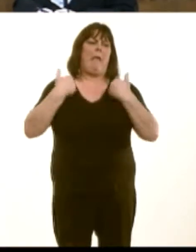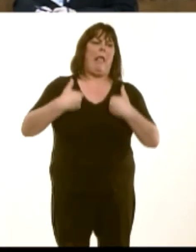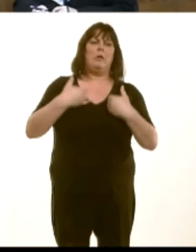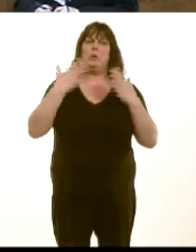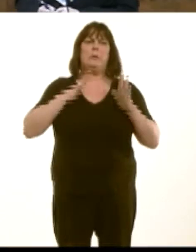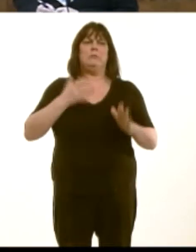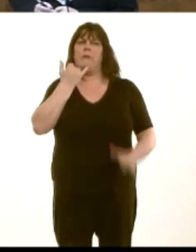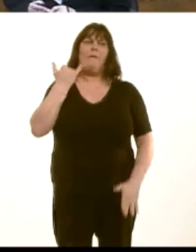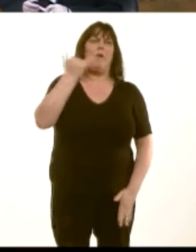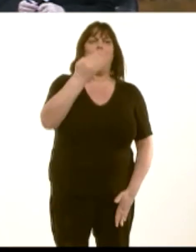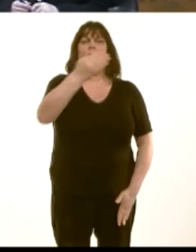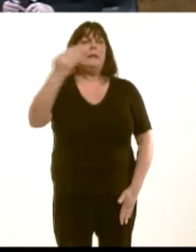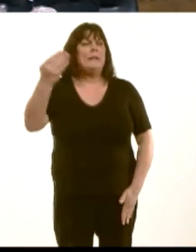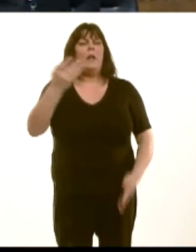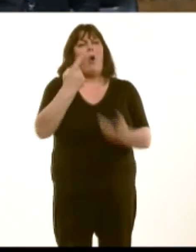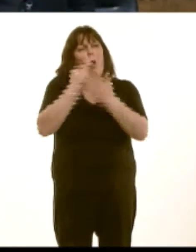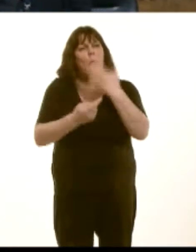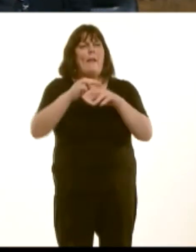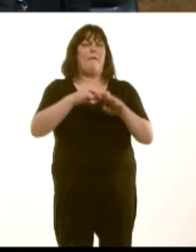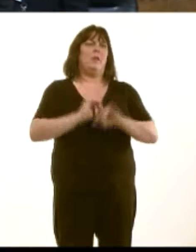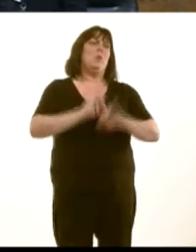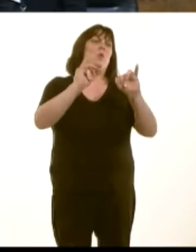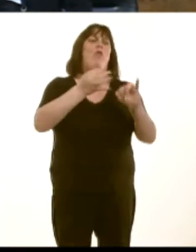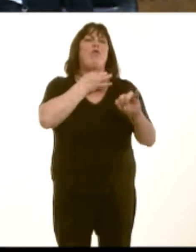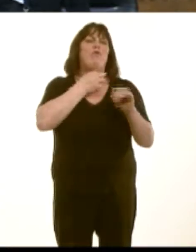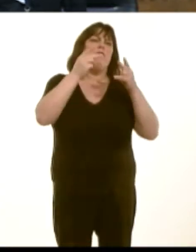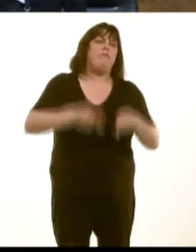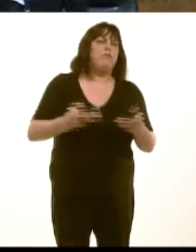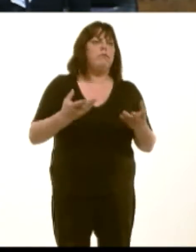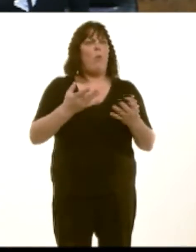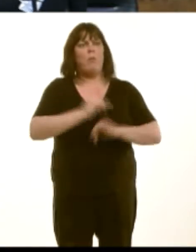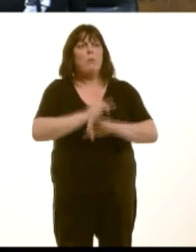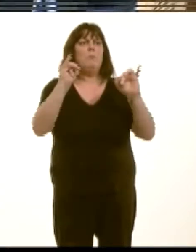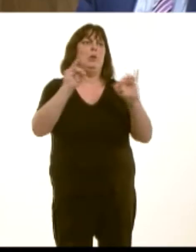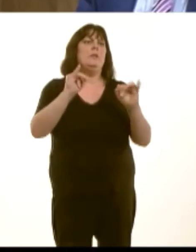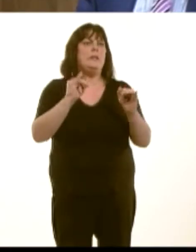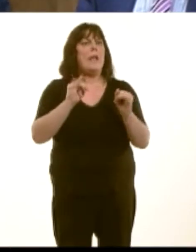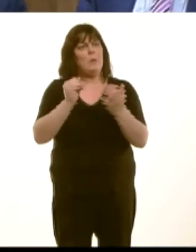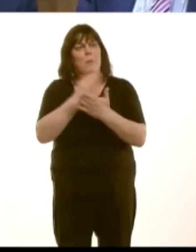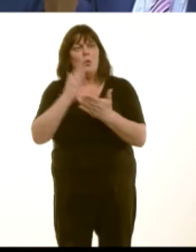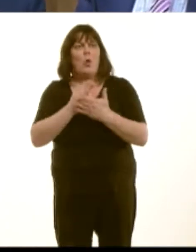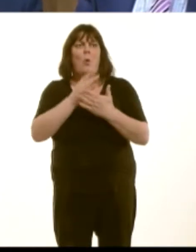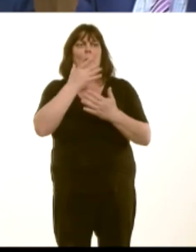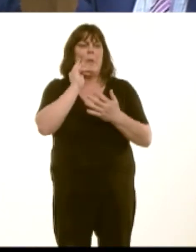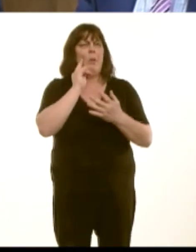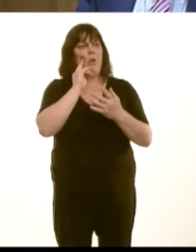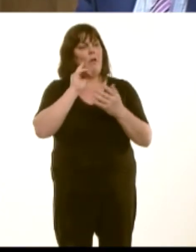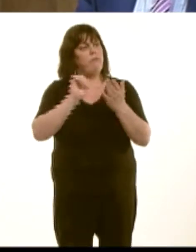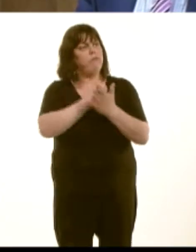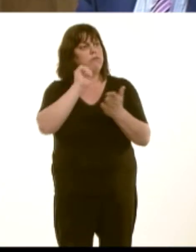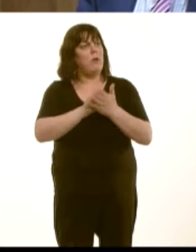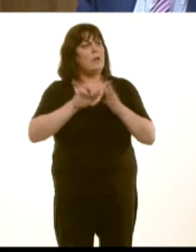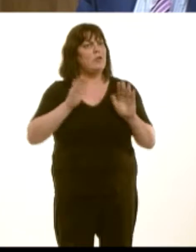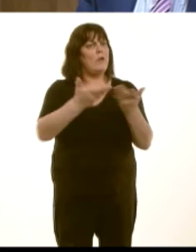999 calls, which will ease the pressure on the ambulance service and ensure patients get the treatments that they actually need? Well, 3 things. Choose Well, which the member